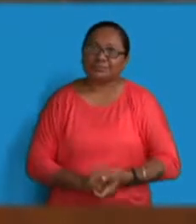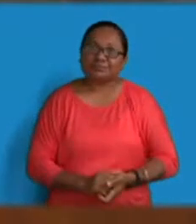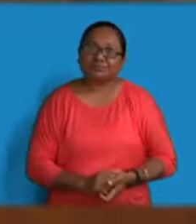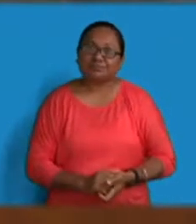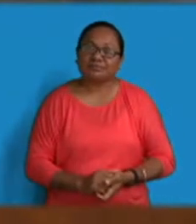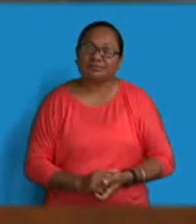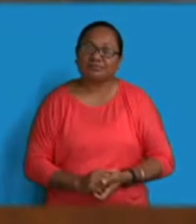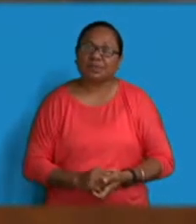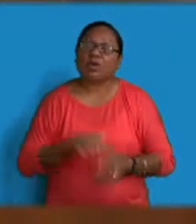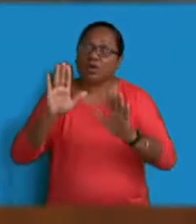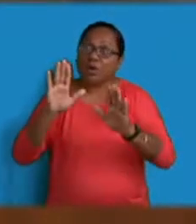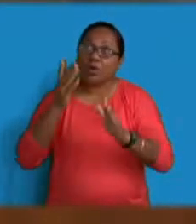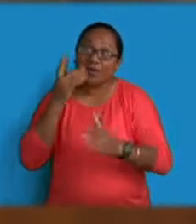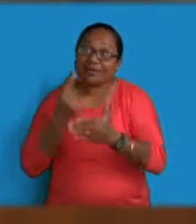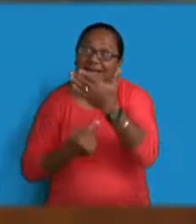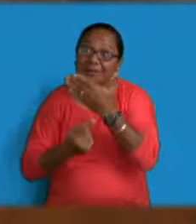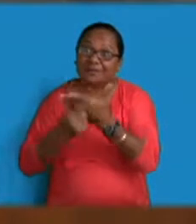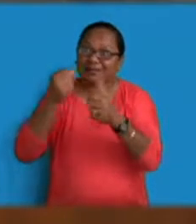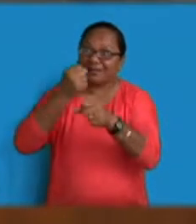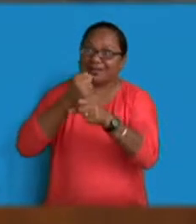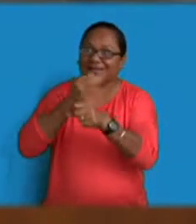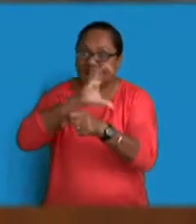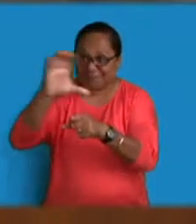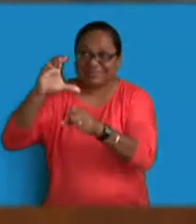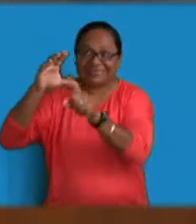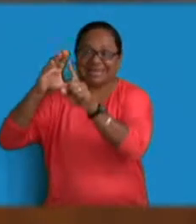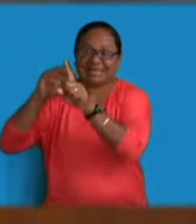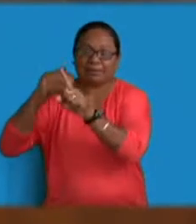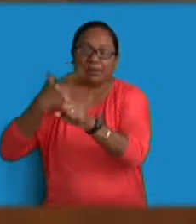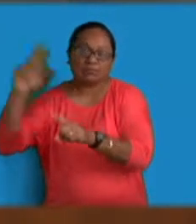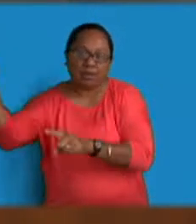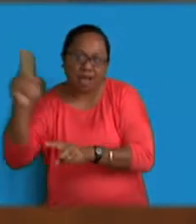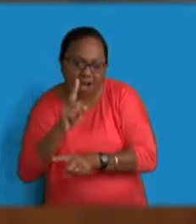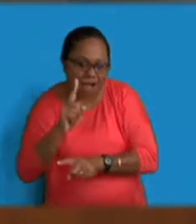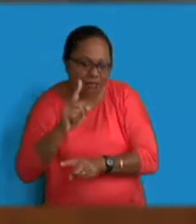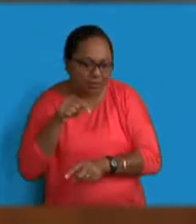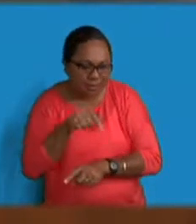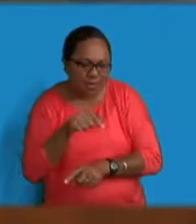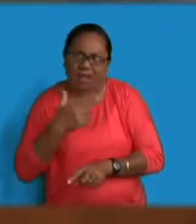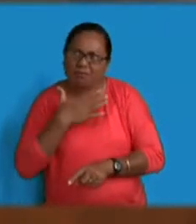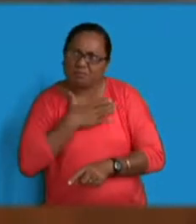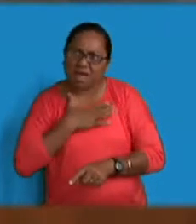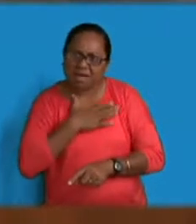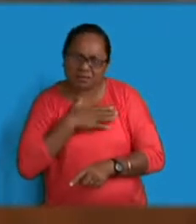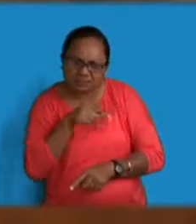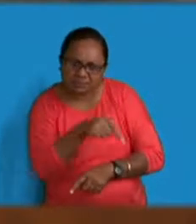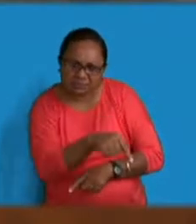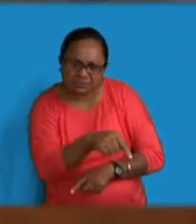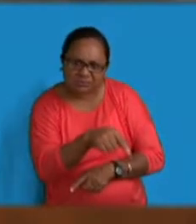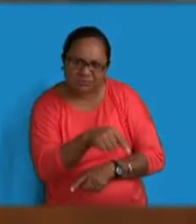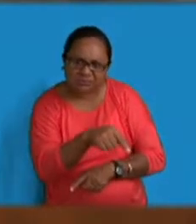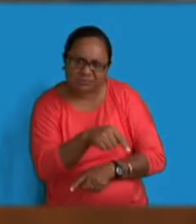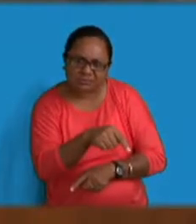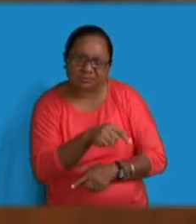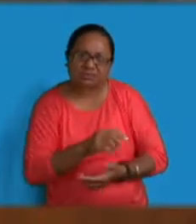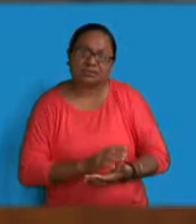a company or a buyer comes along and likes one of the motifs